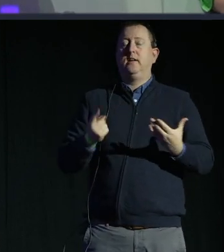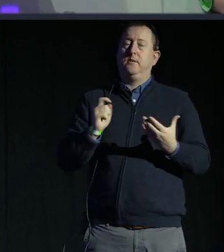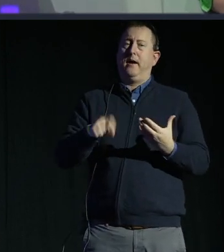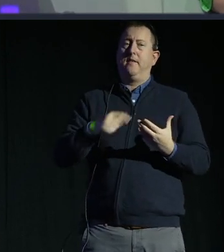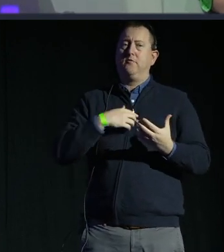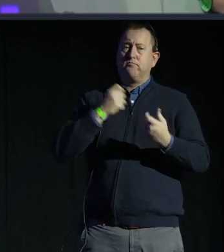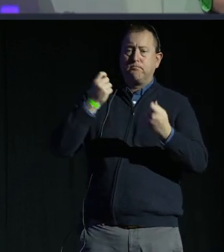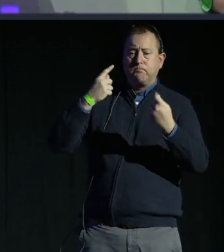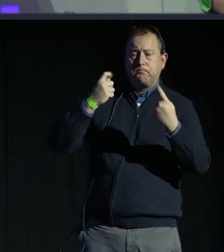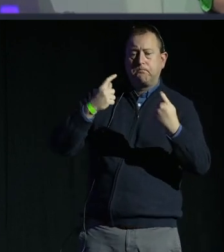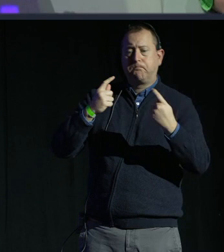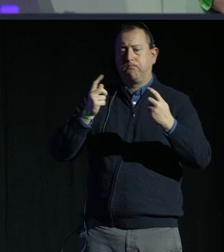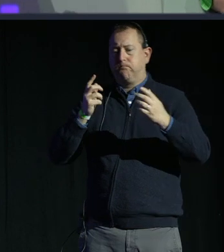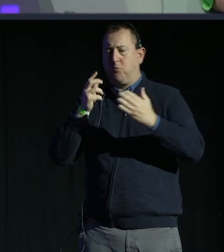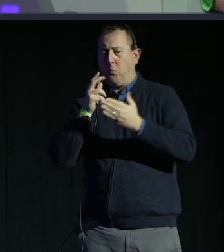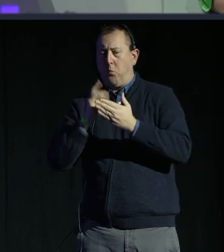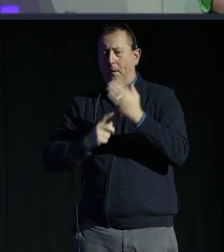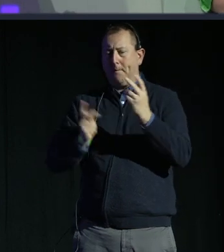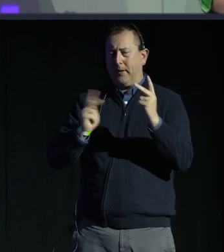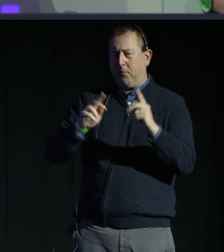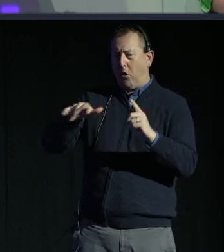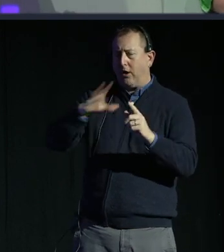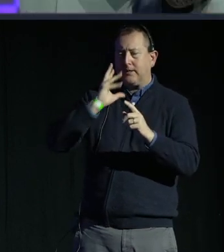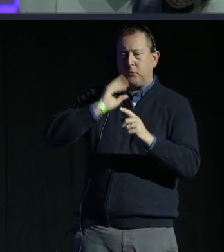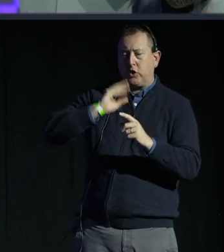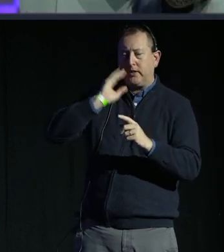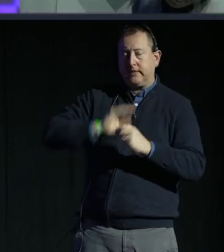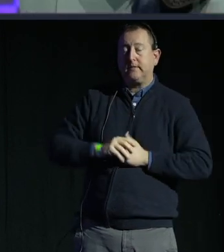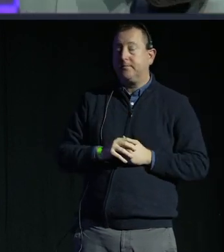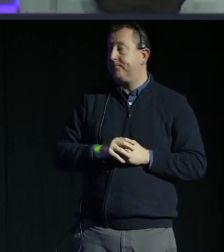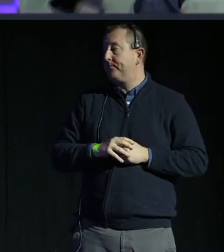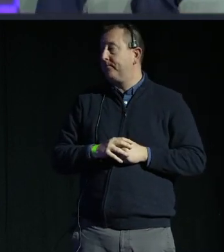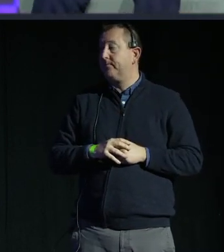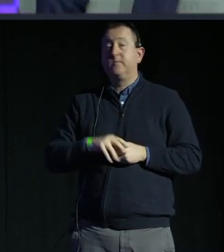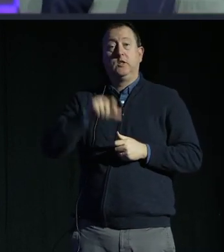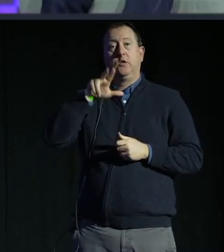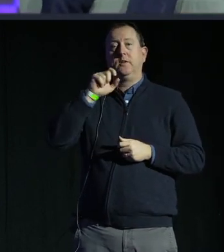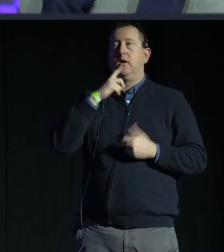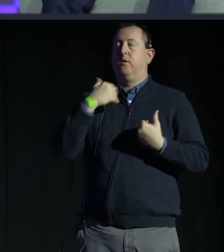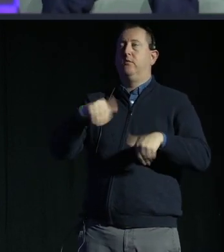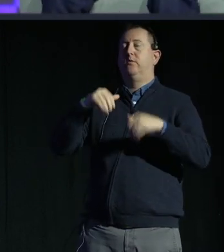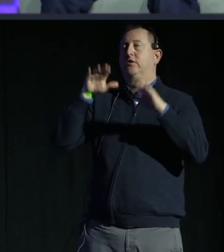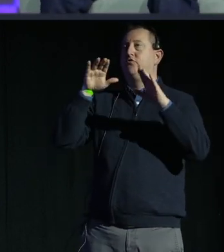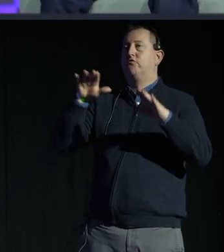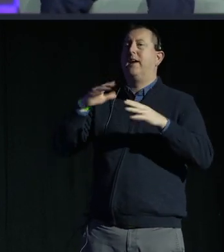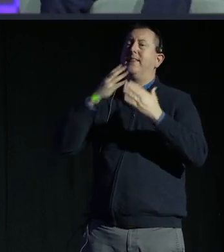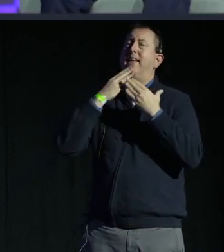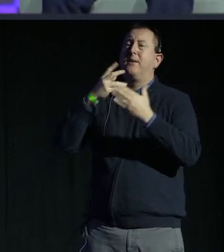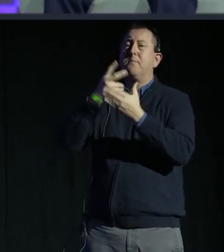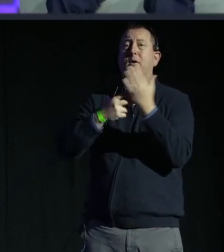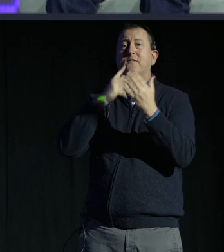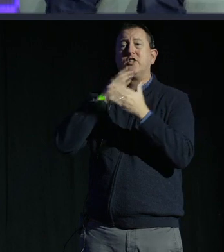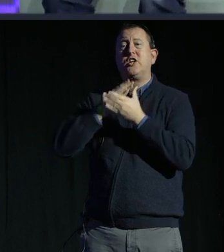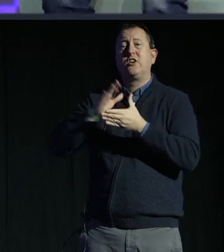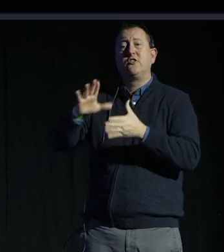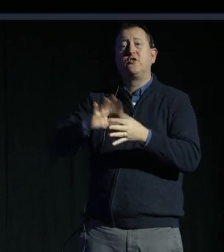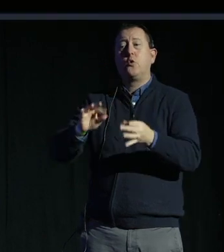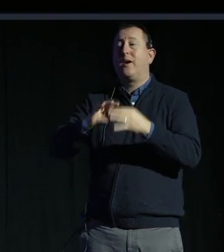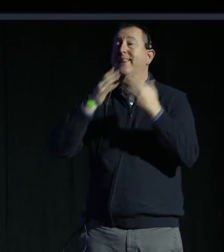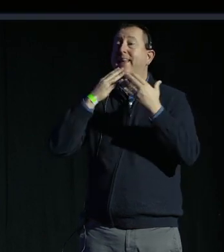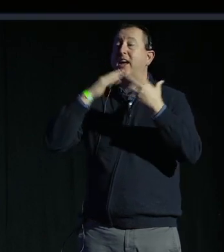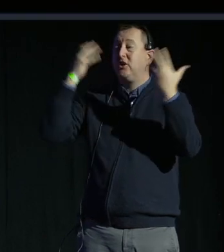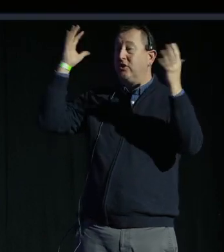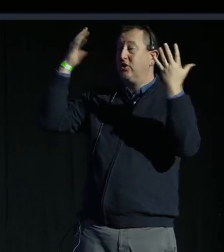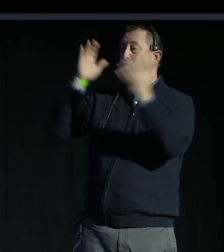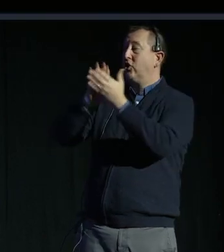to the people that are ultimately going through the change. That's great. I want to thank you both for sharing your story with us all today. Thank you,